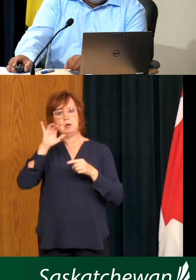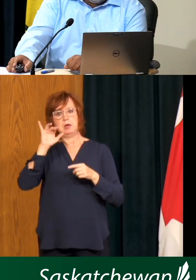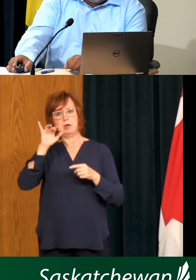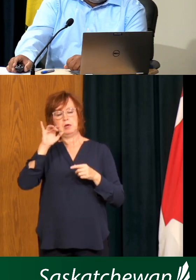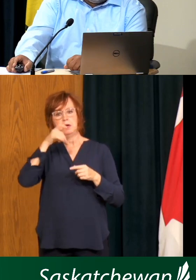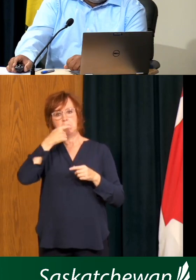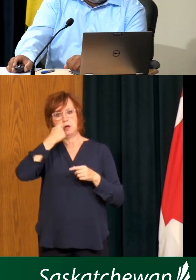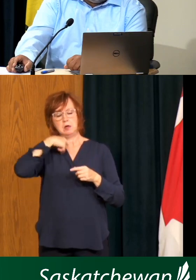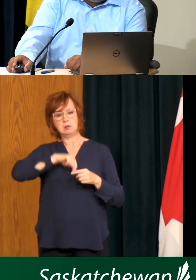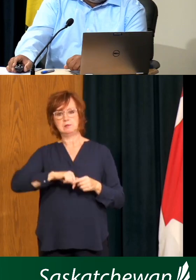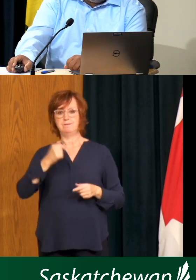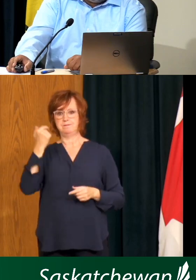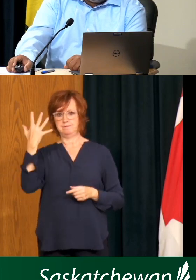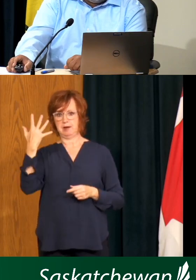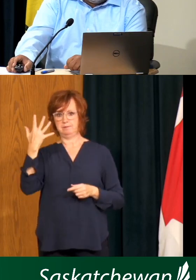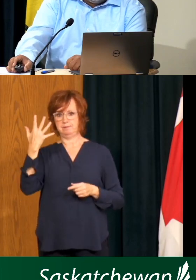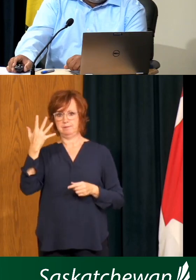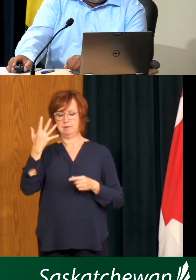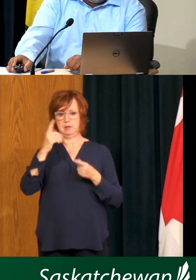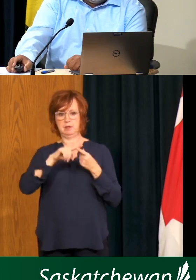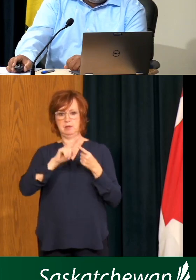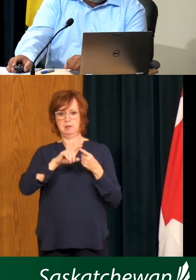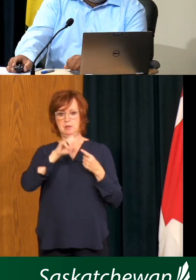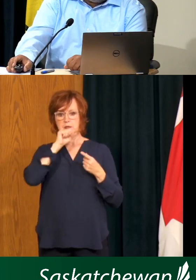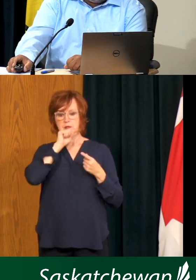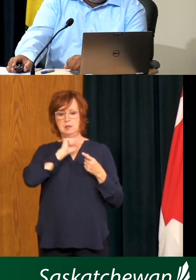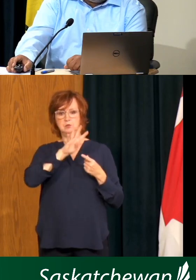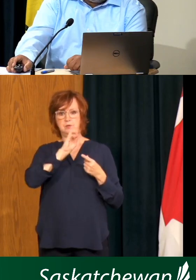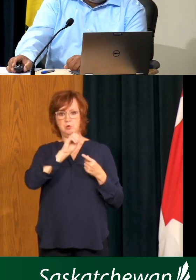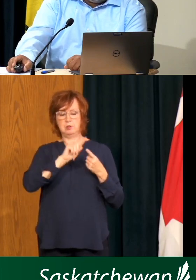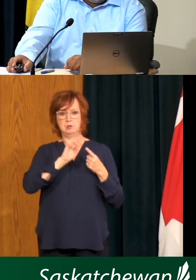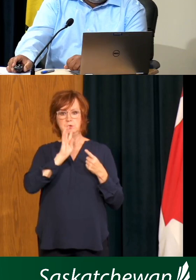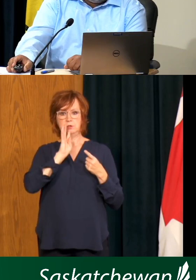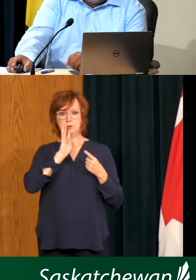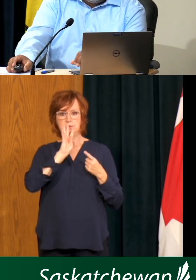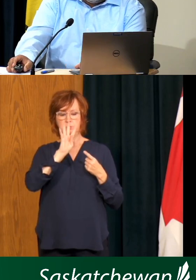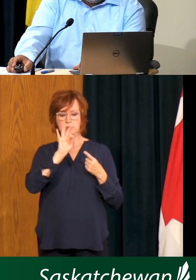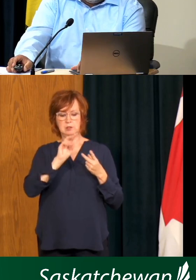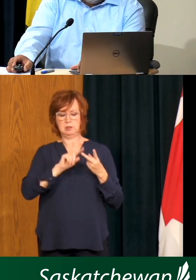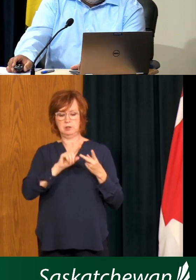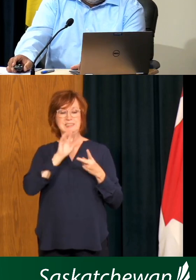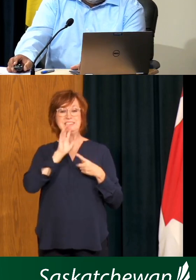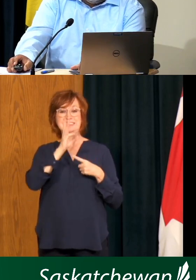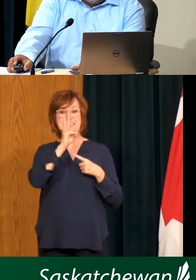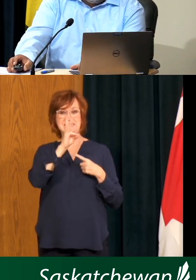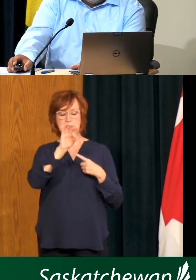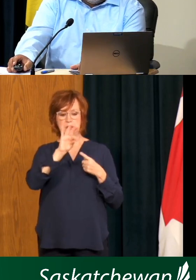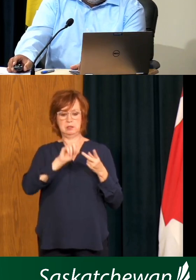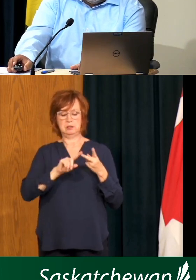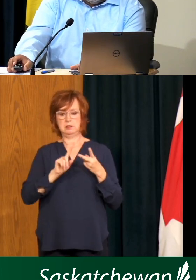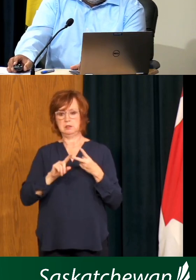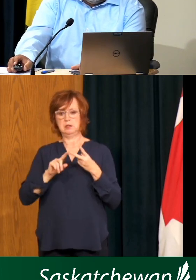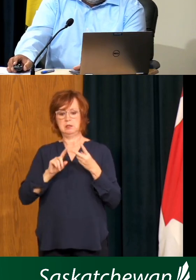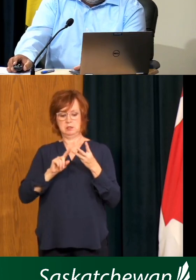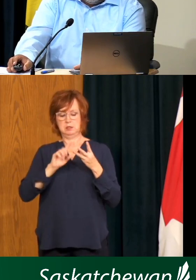age group, 4 in the 60 to 69 age group, and 2 in the 70 to 79 age group. So we had